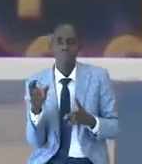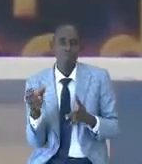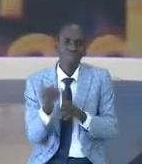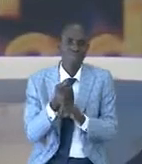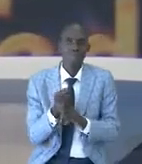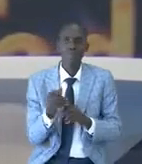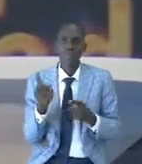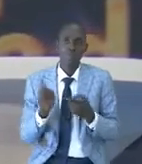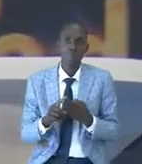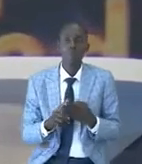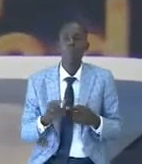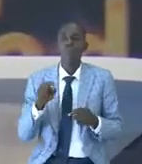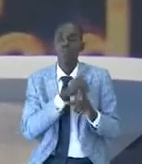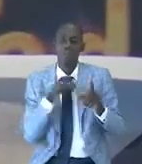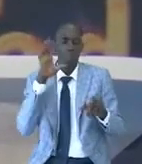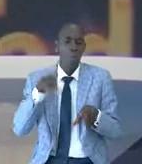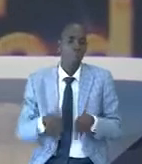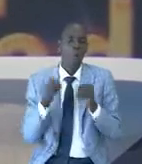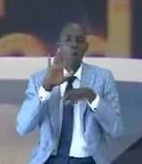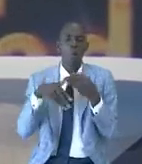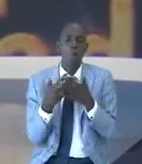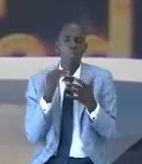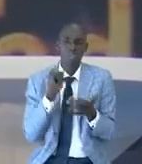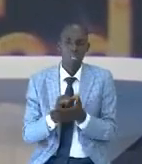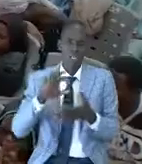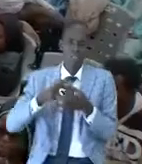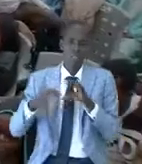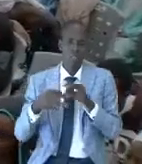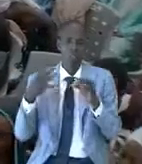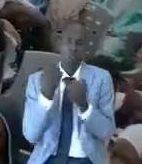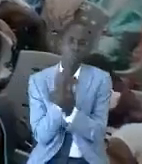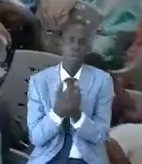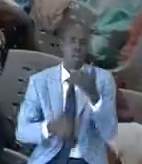today out of your life in Jesus' name.